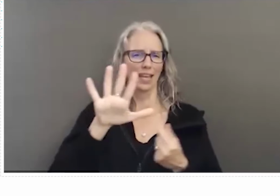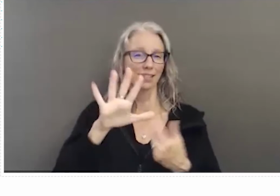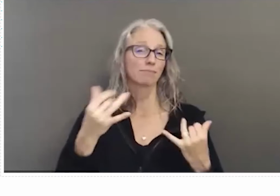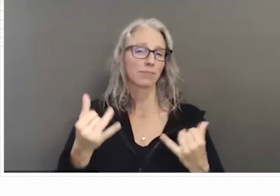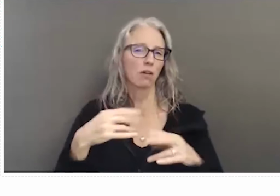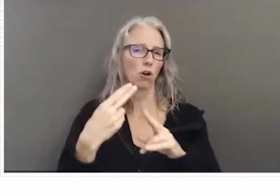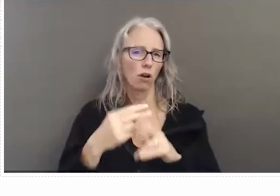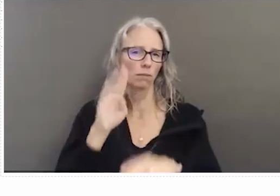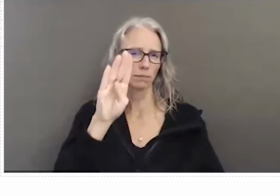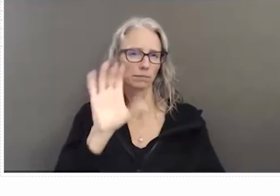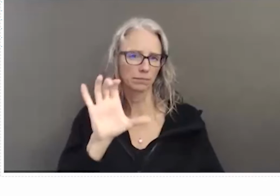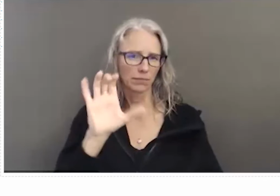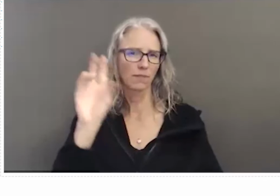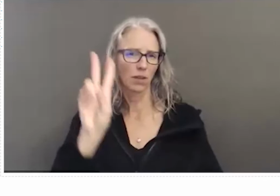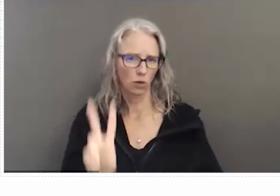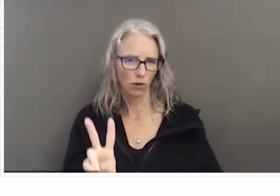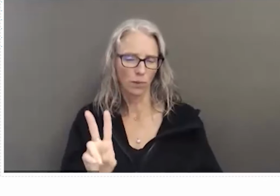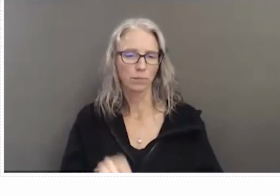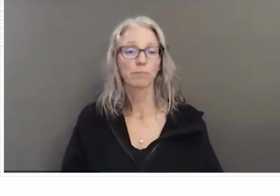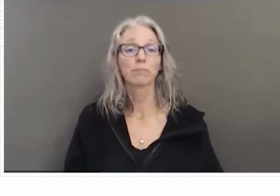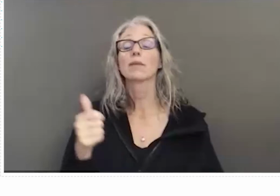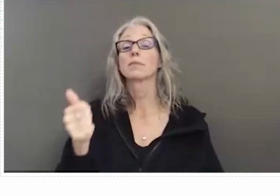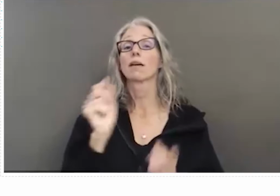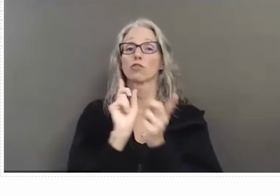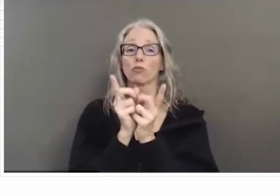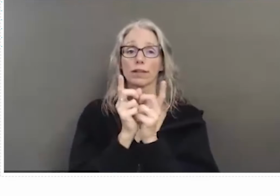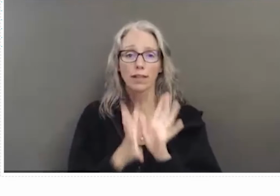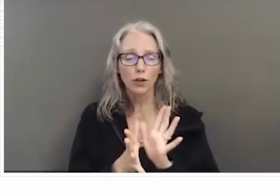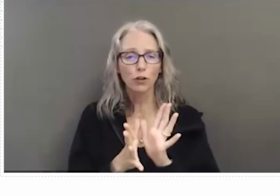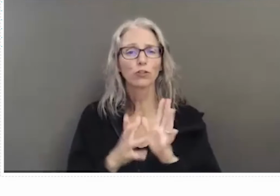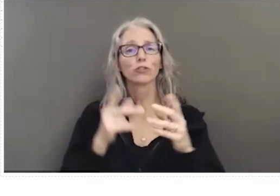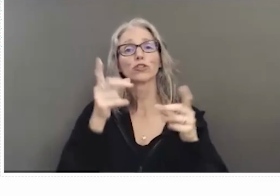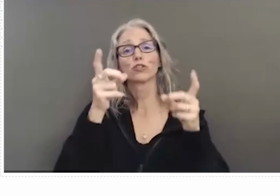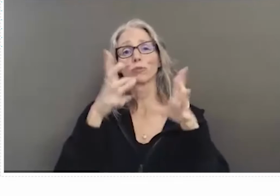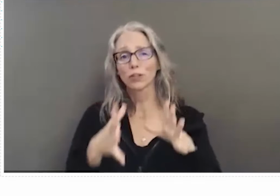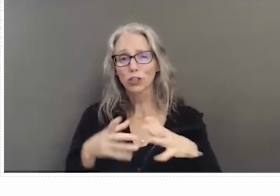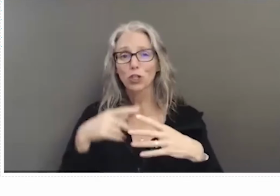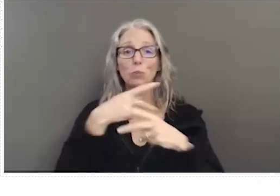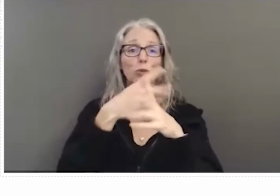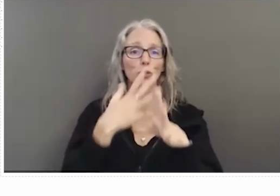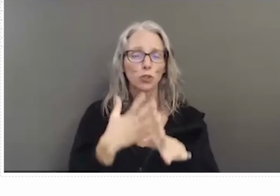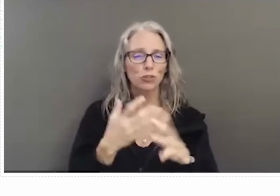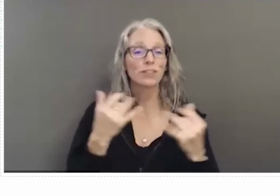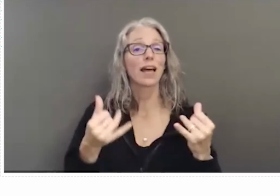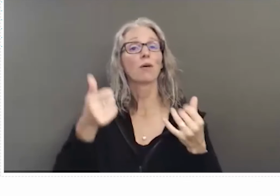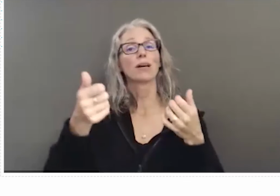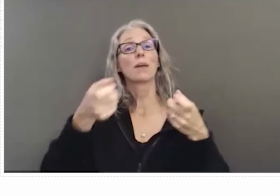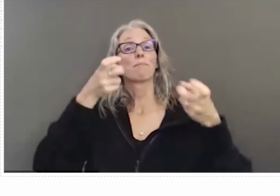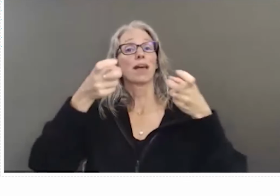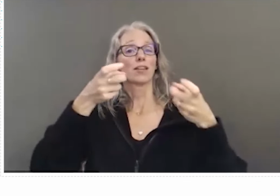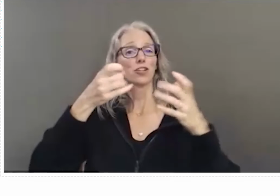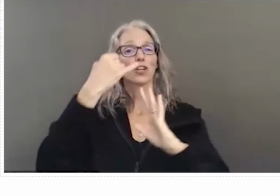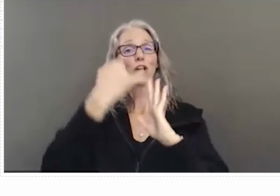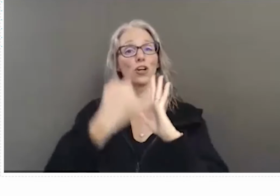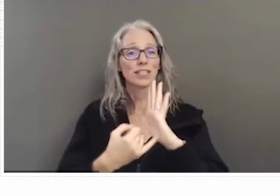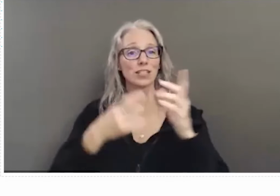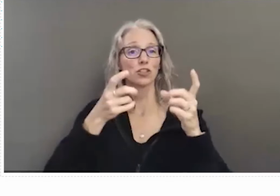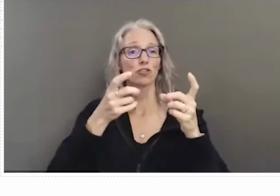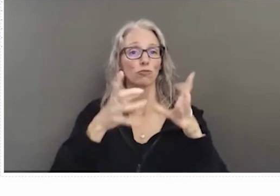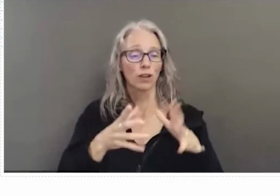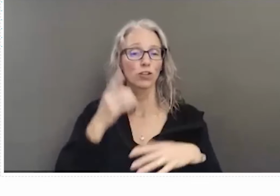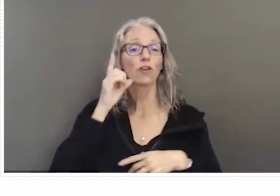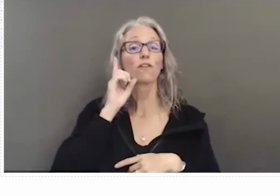performer, translator, and producer, Derek is the managing artistic director of Vancouver Asian Canadian